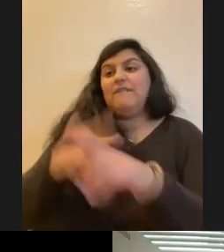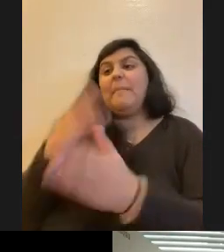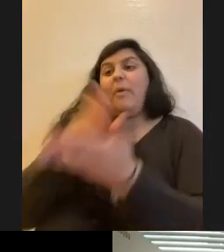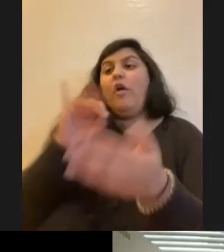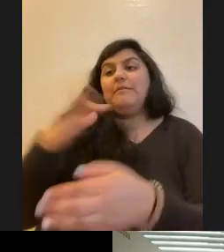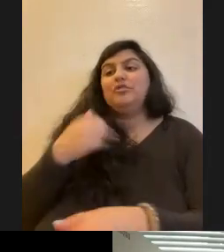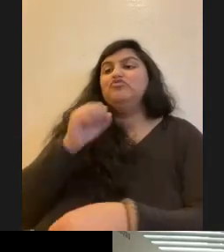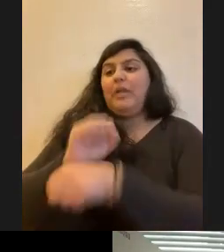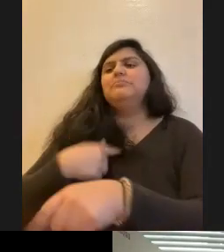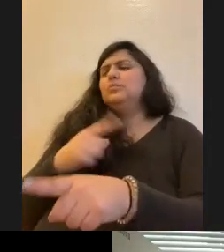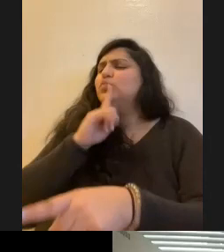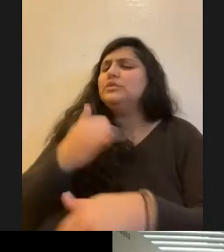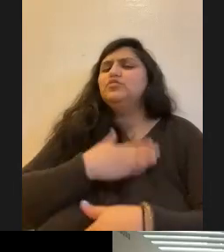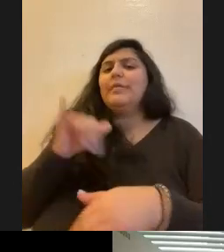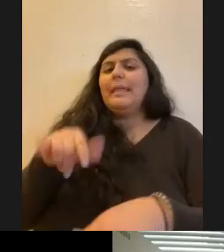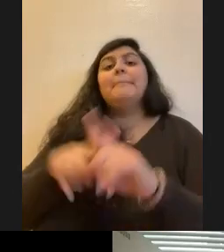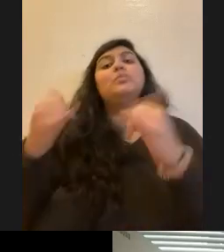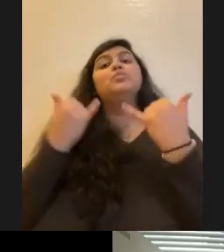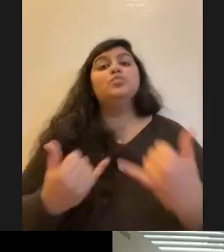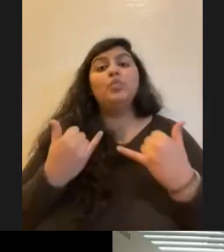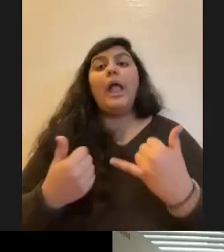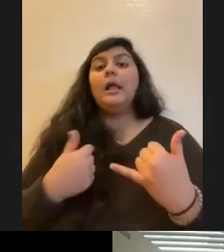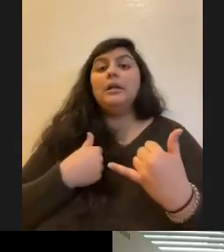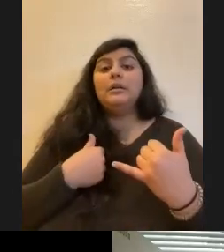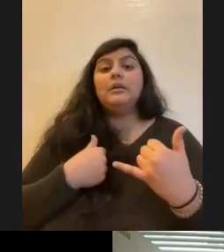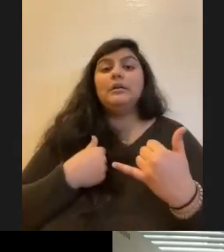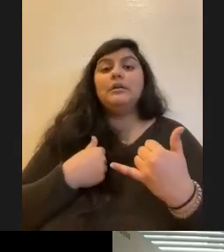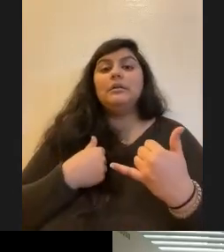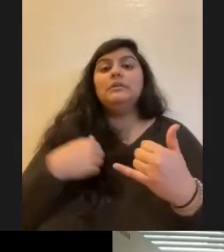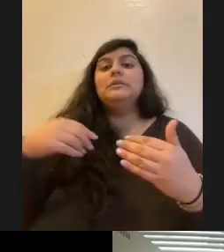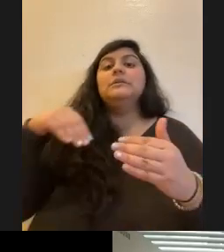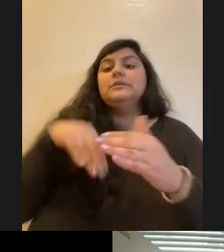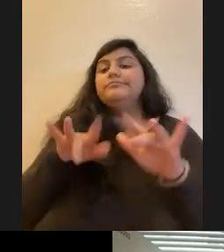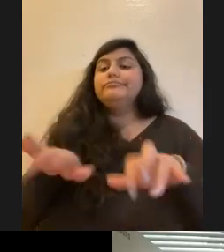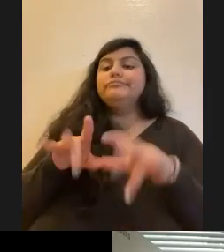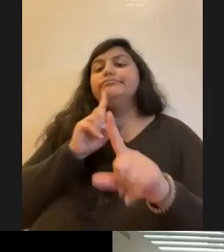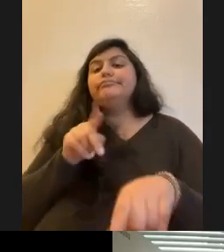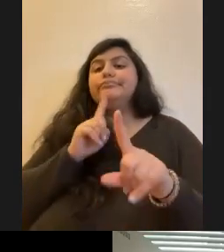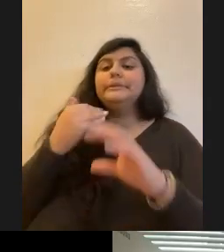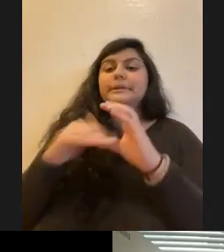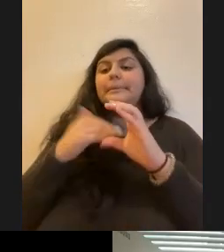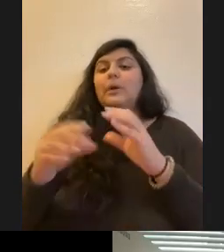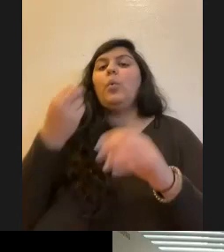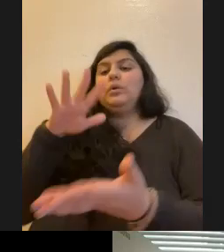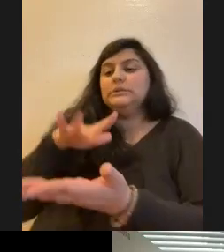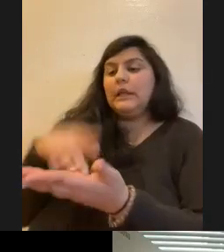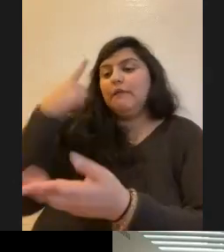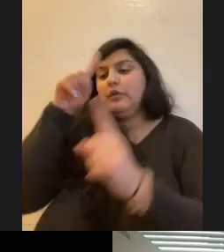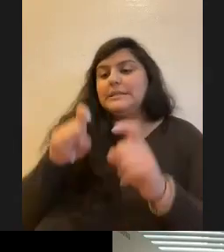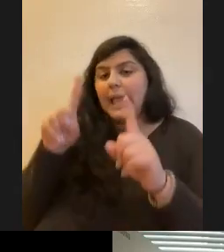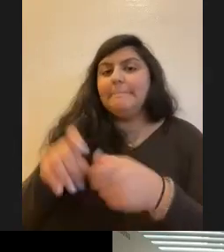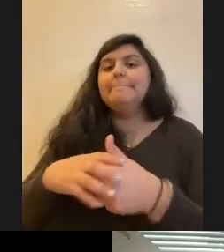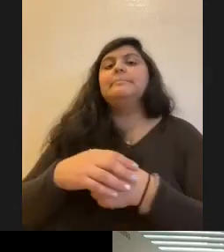do. But also today, I have spent the entire time like answering emails and like studying for an exam.